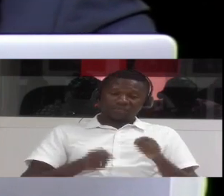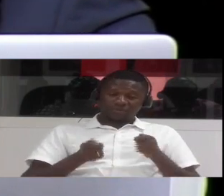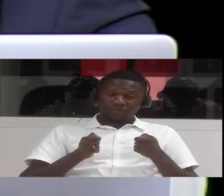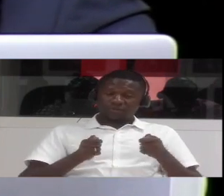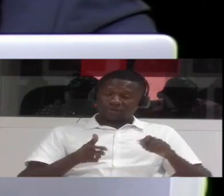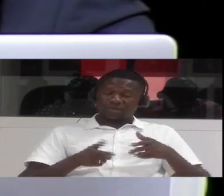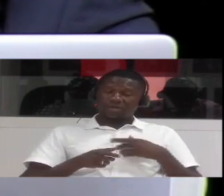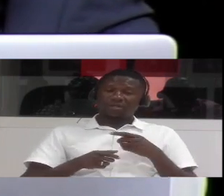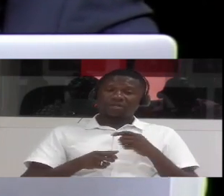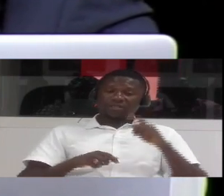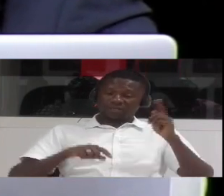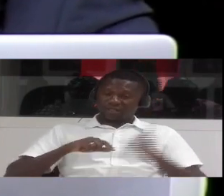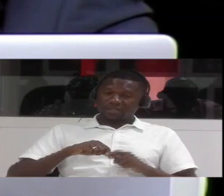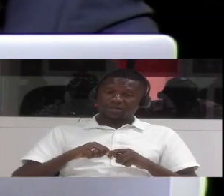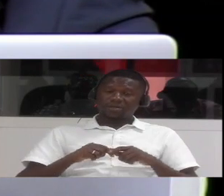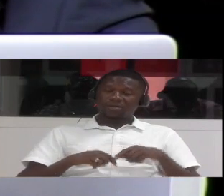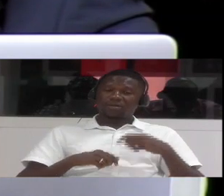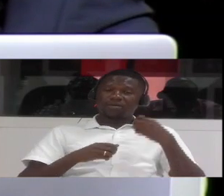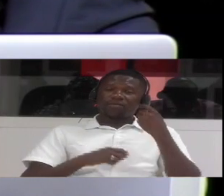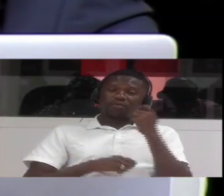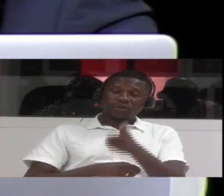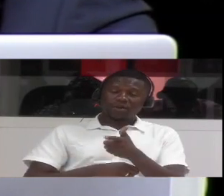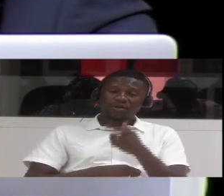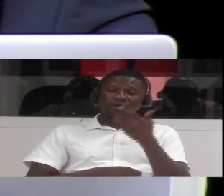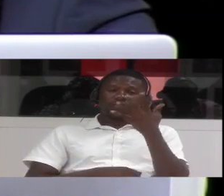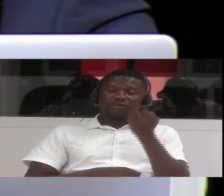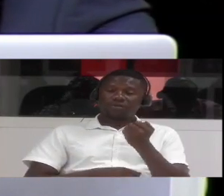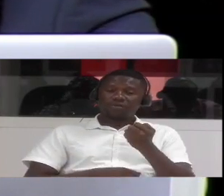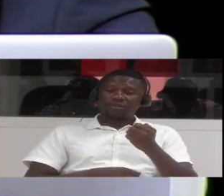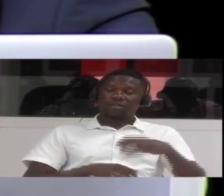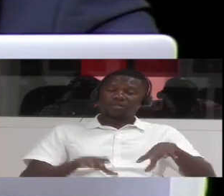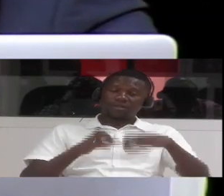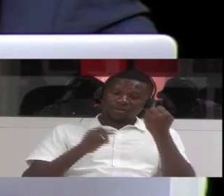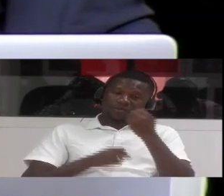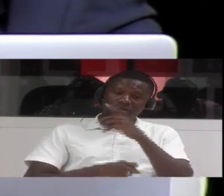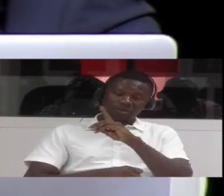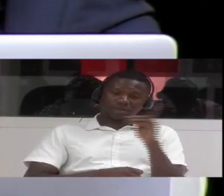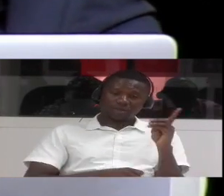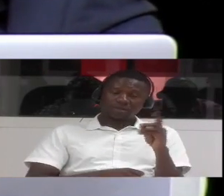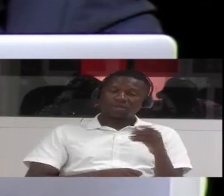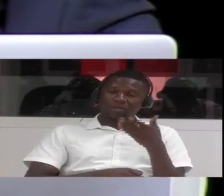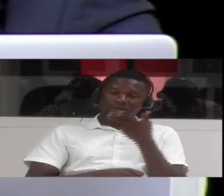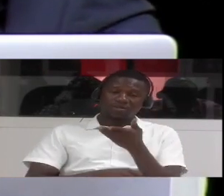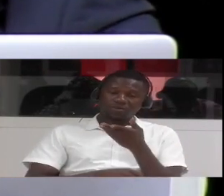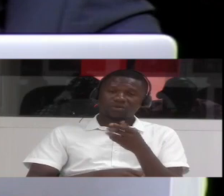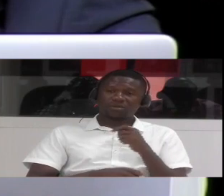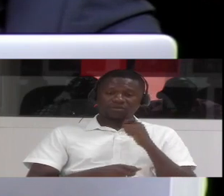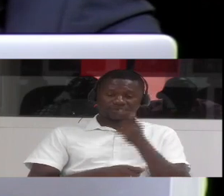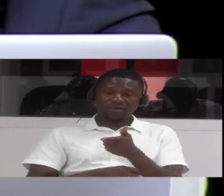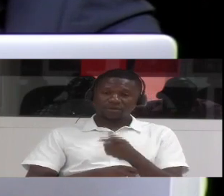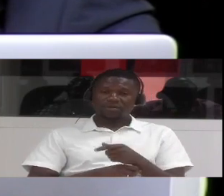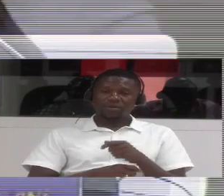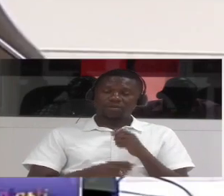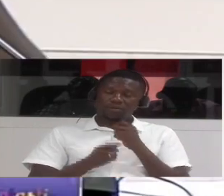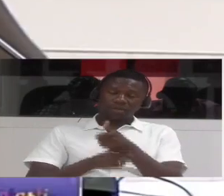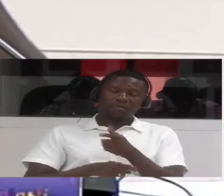convicted and fined $50,000. And this was the fine that was paid by the